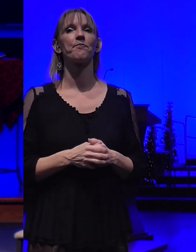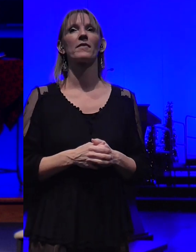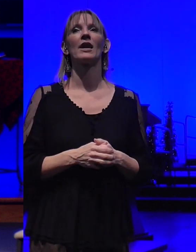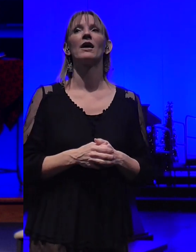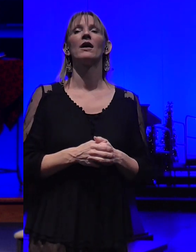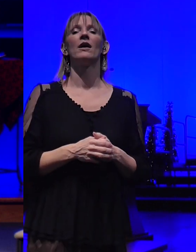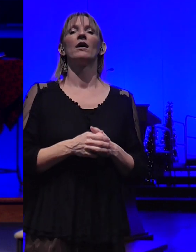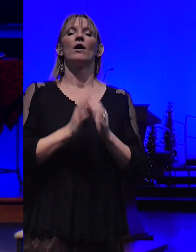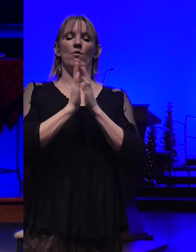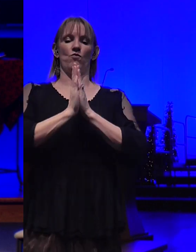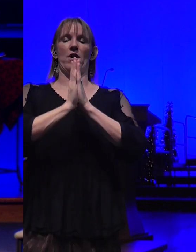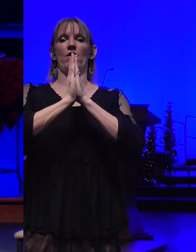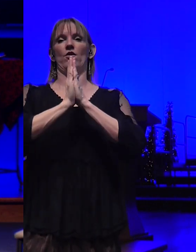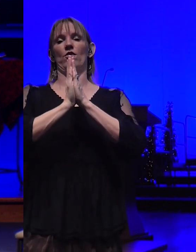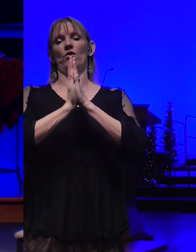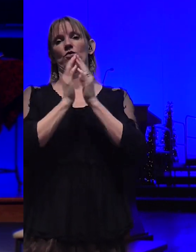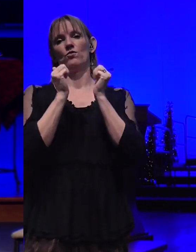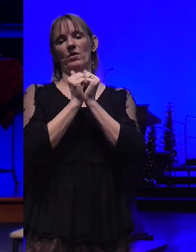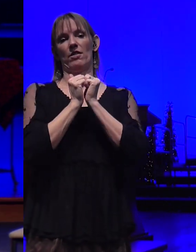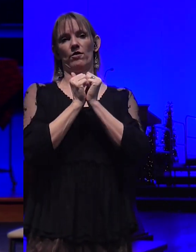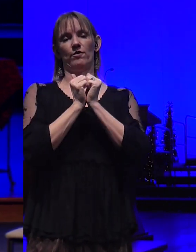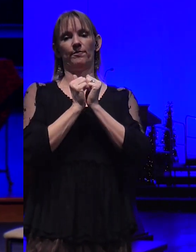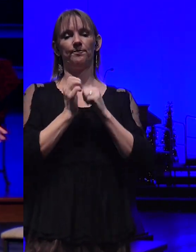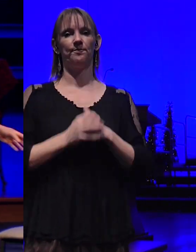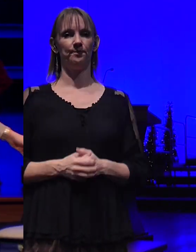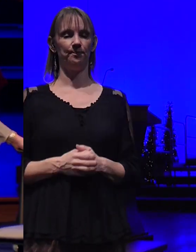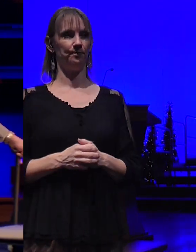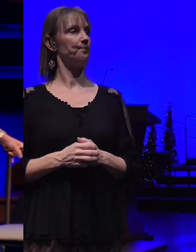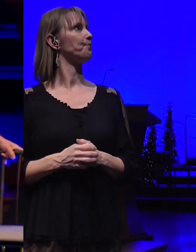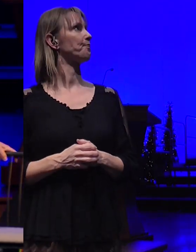Let's share a prayer together.